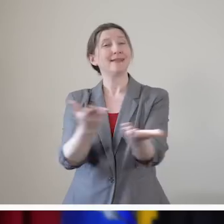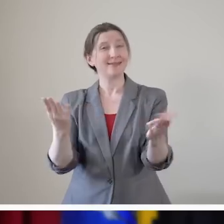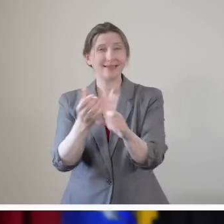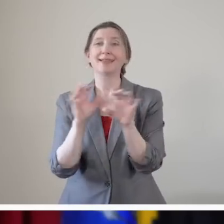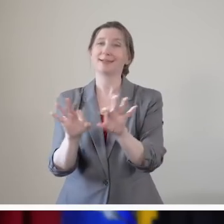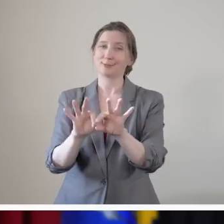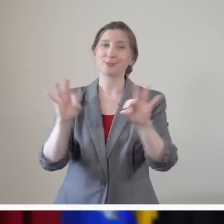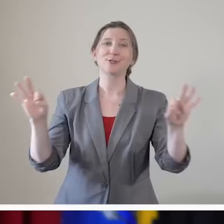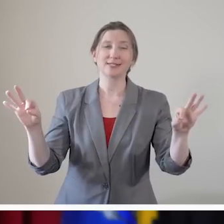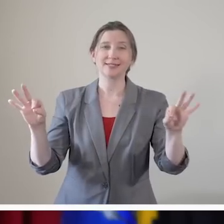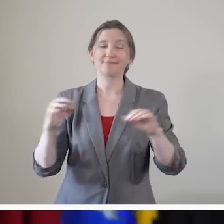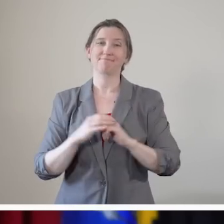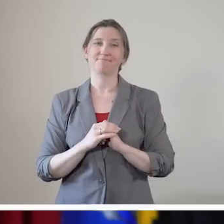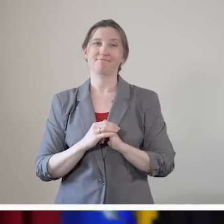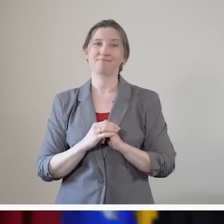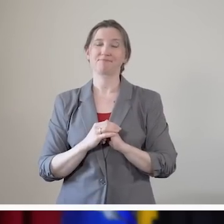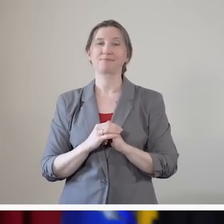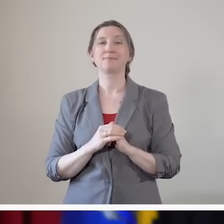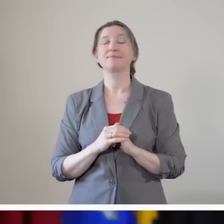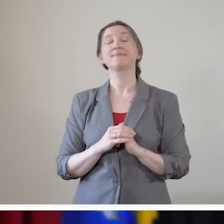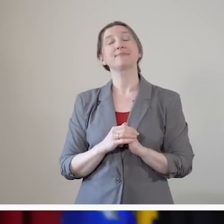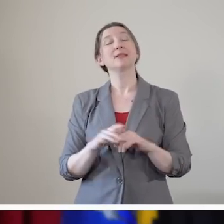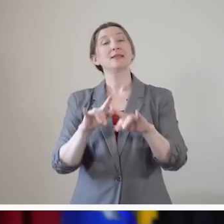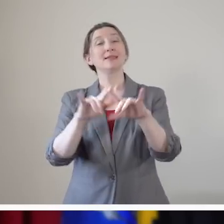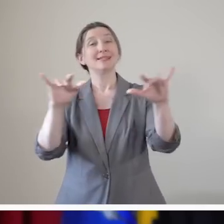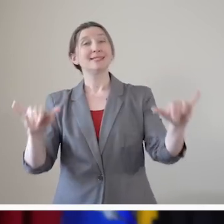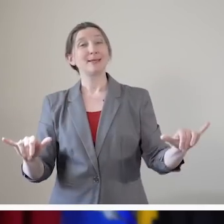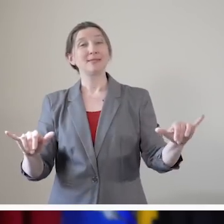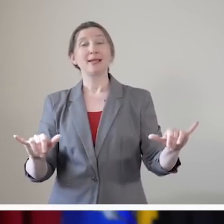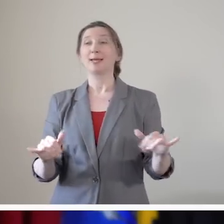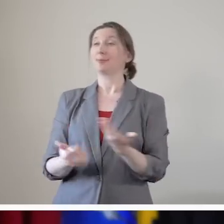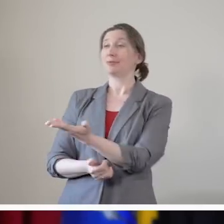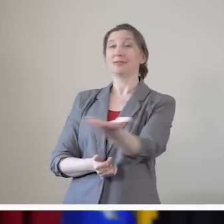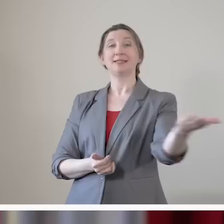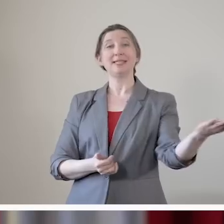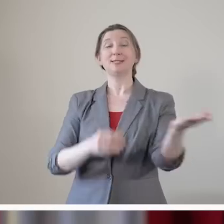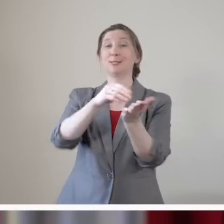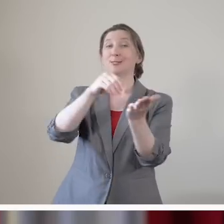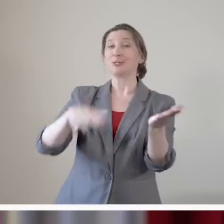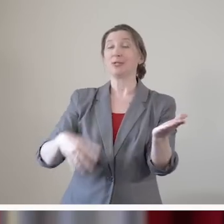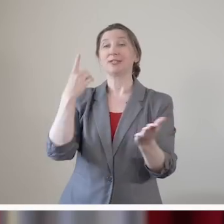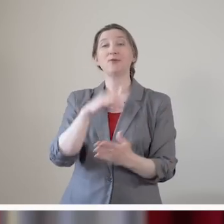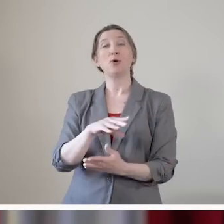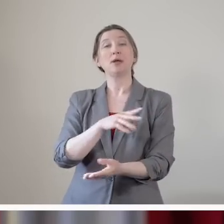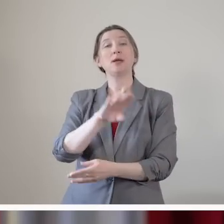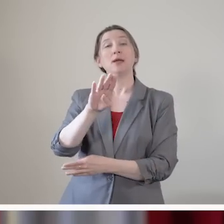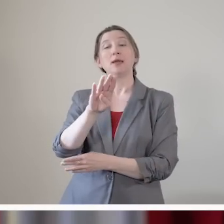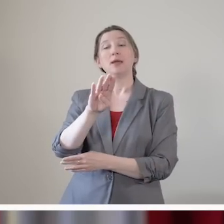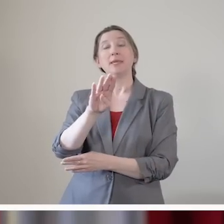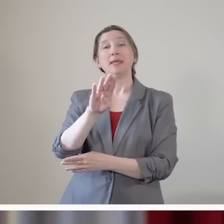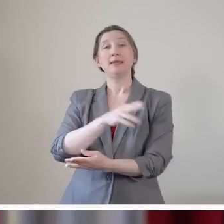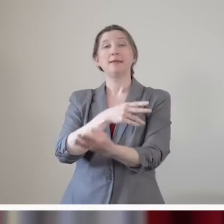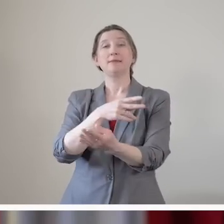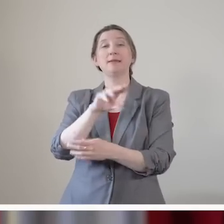the recommendation of the faculty of the School of Nursing, I present these candidates for degrees. It is also my honor to